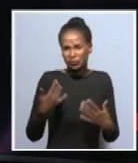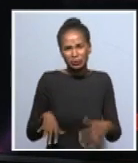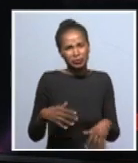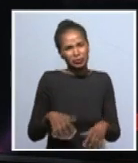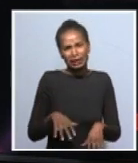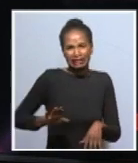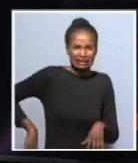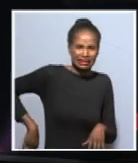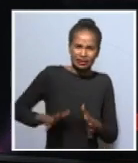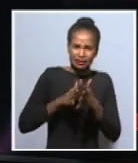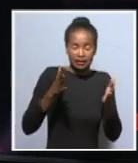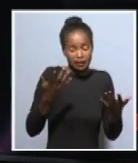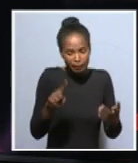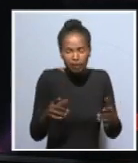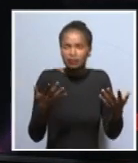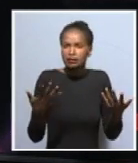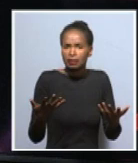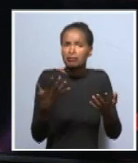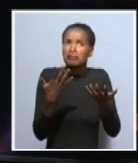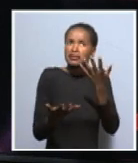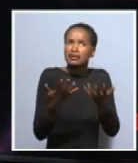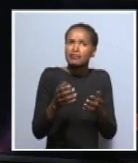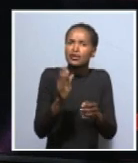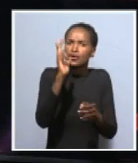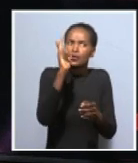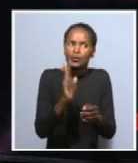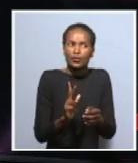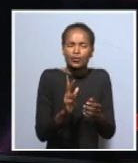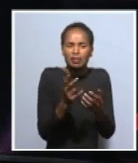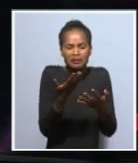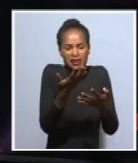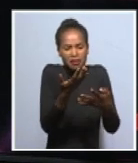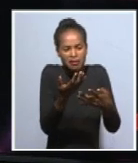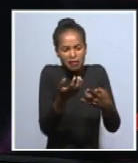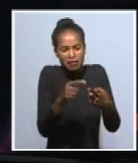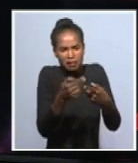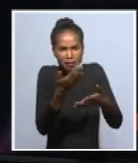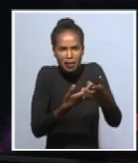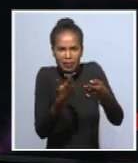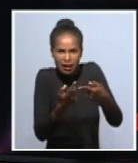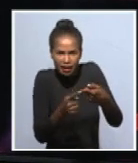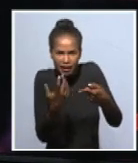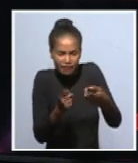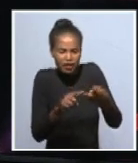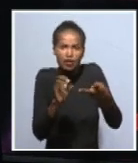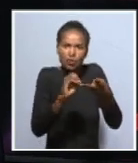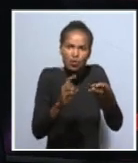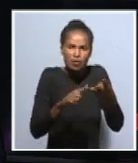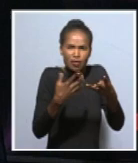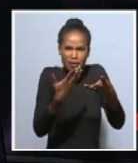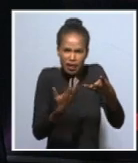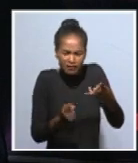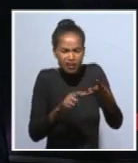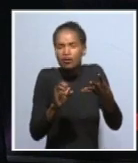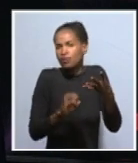overboard. But what you will find is the client does not meet the requirement, or they are asked to provide something. They take a very long